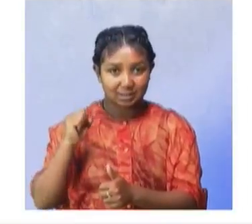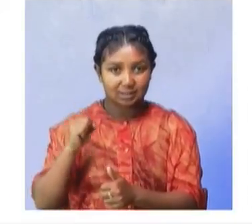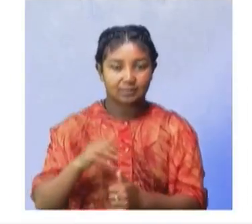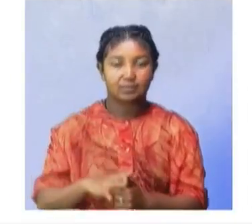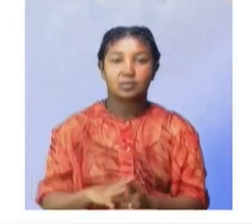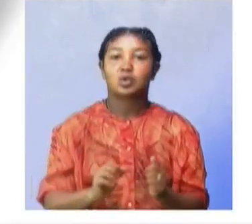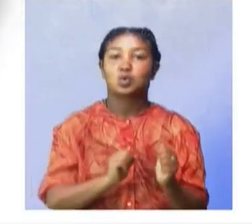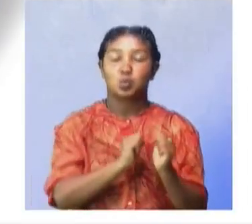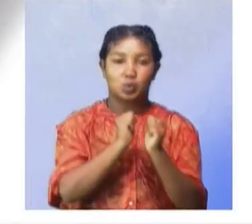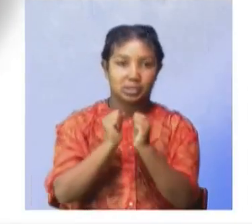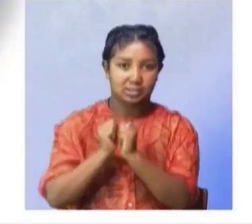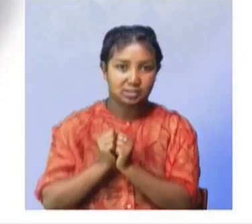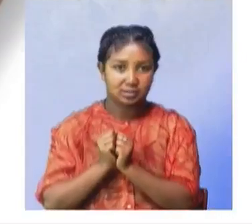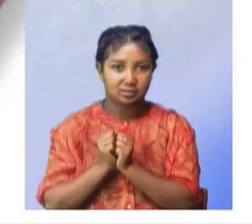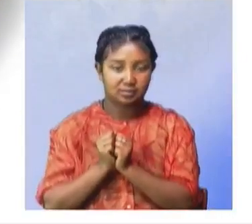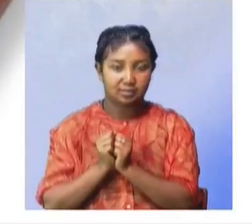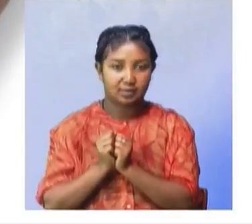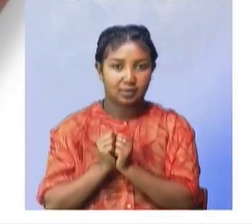with